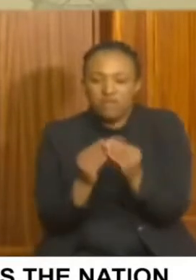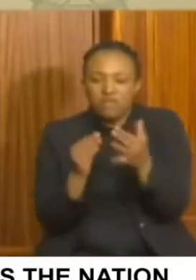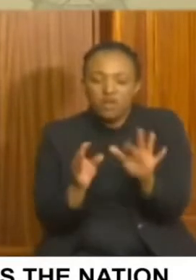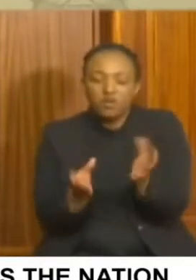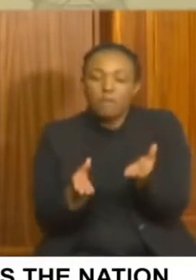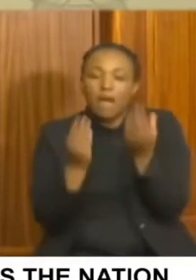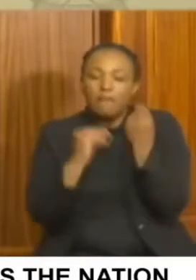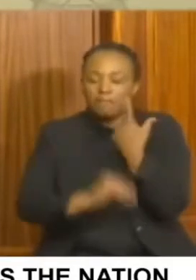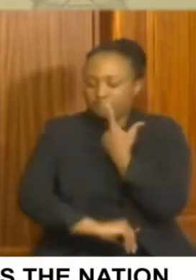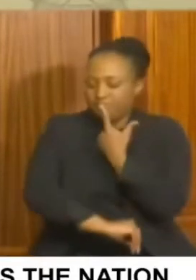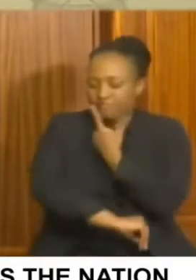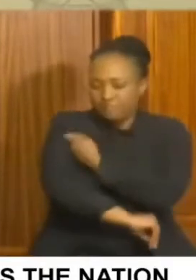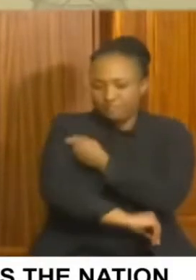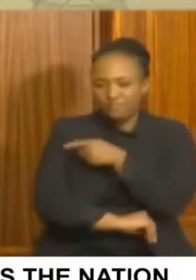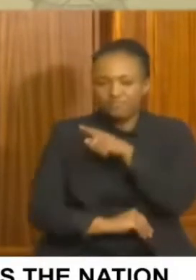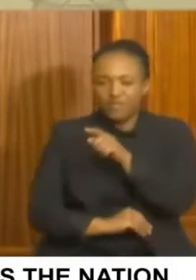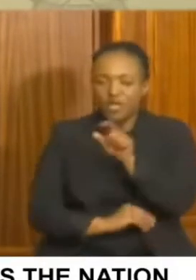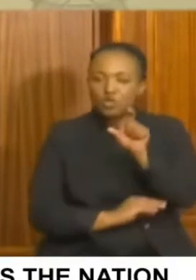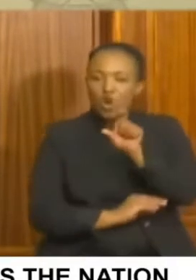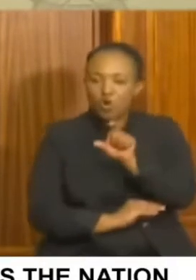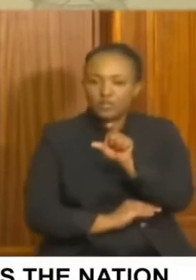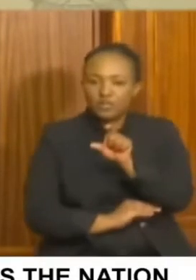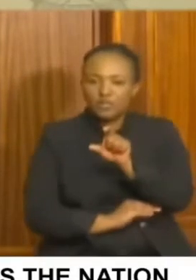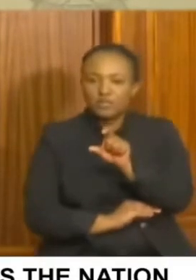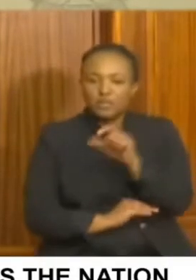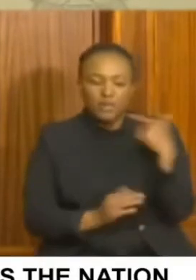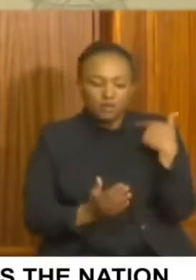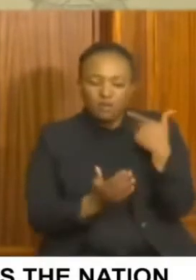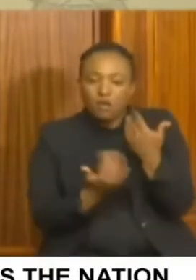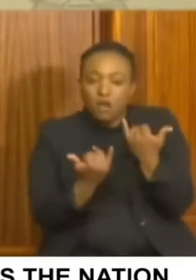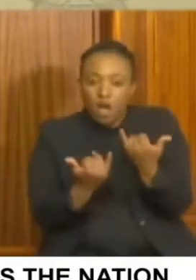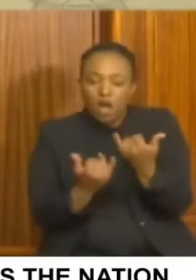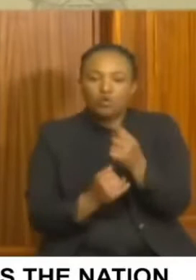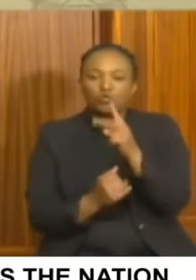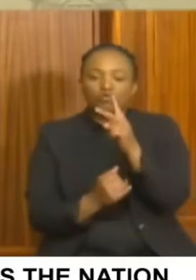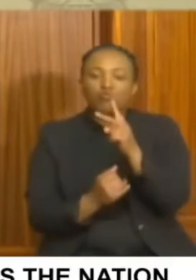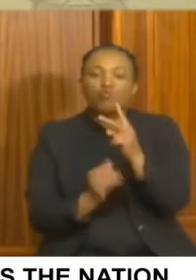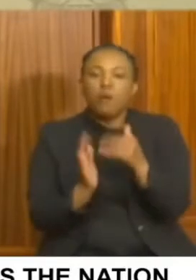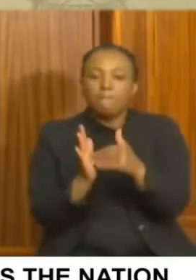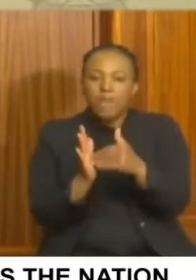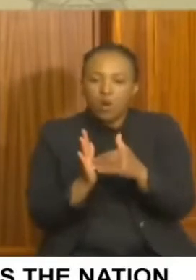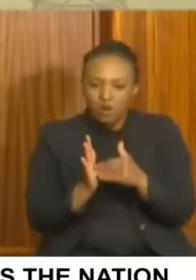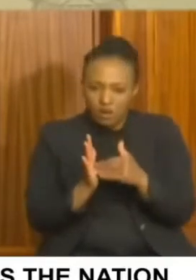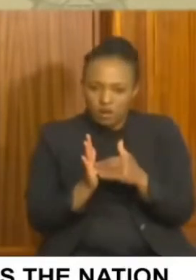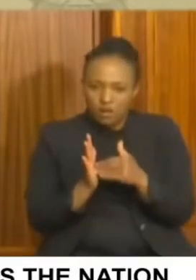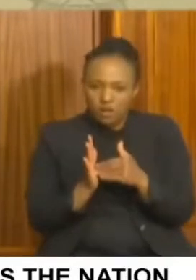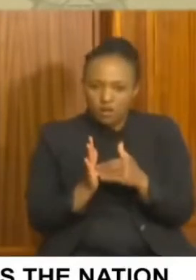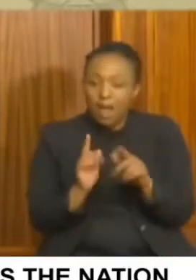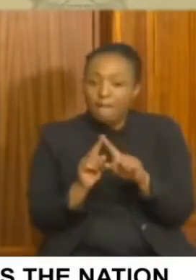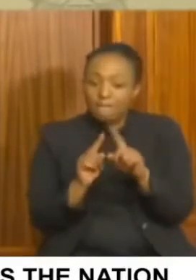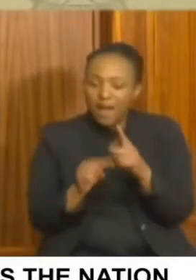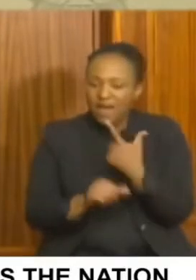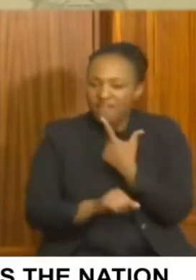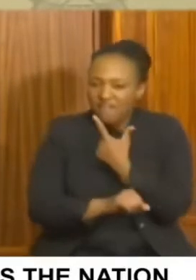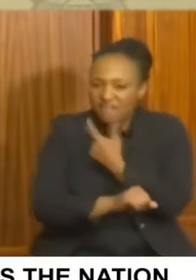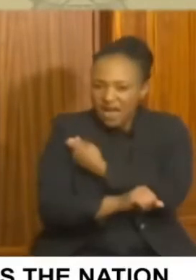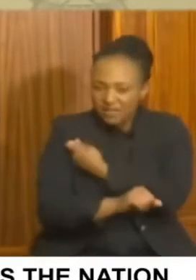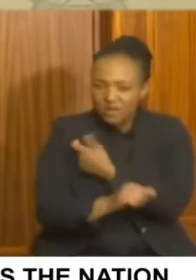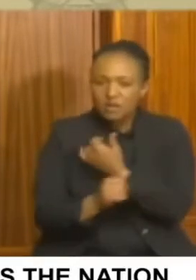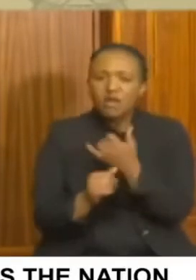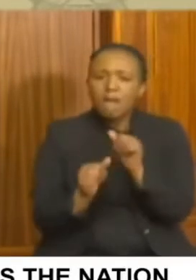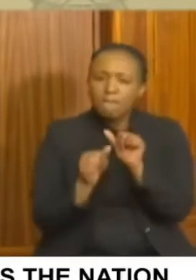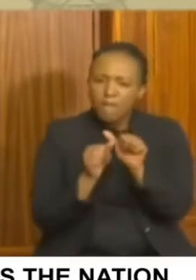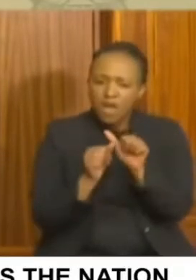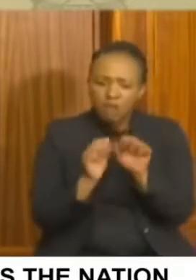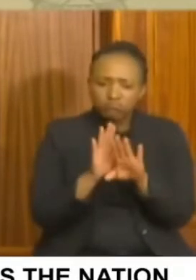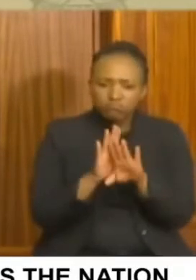received a vaccine dose to almost 2 million. BS! That's not true. It's a lie. Has steadily picked